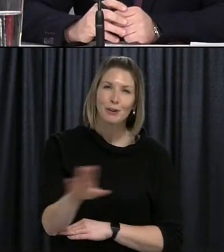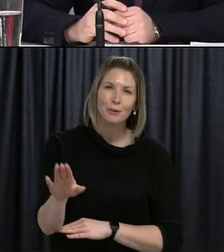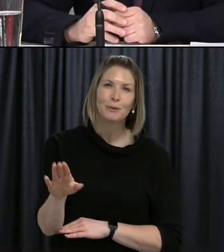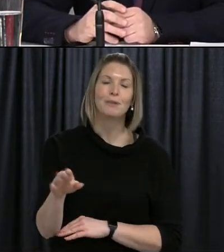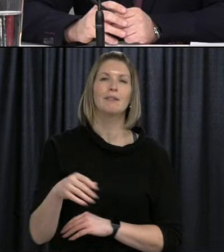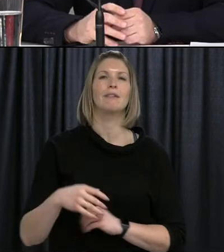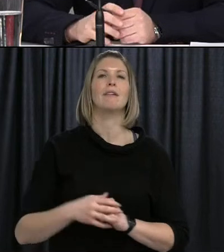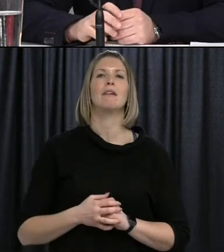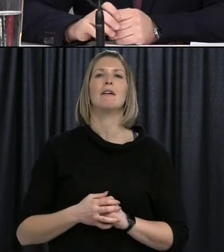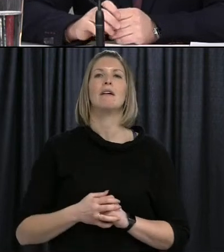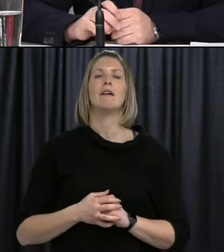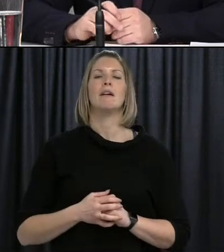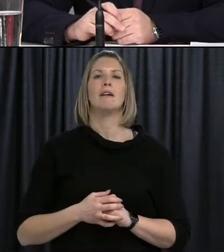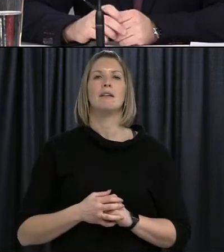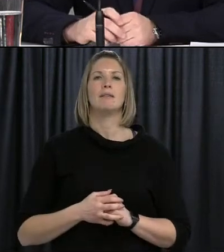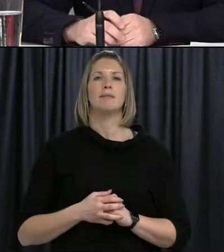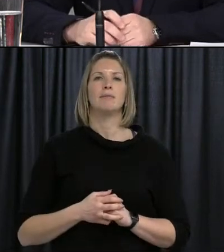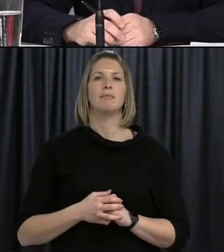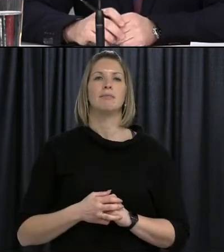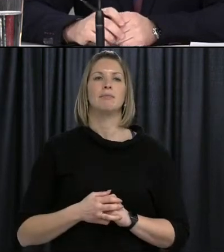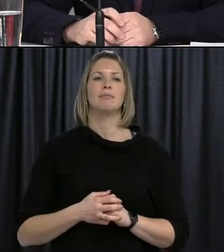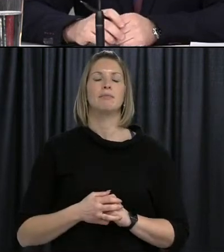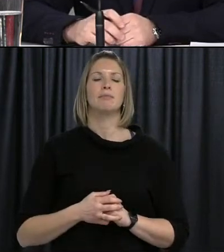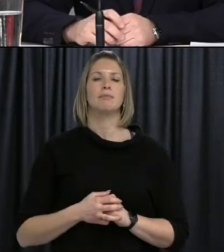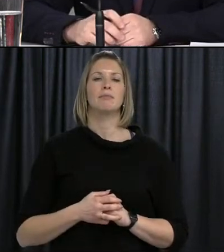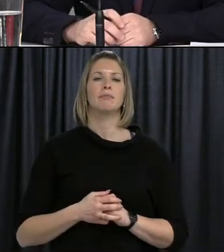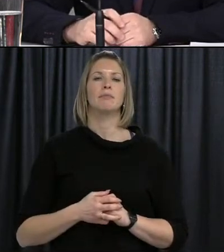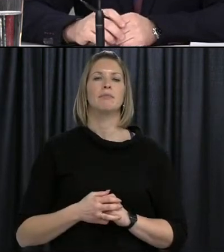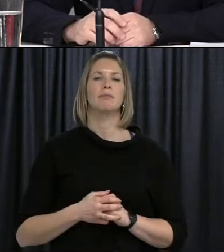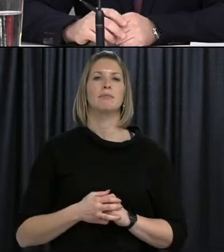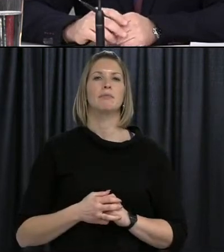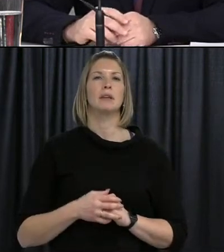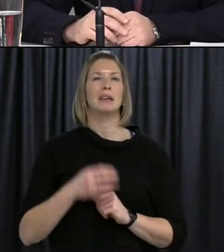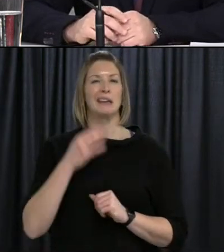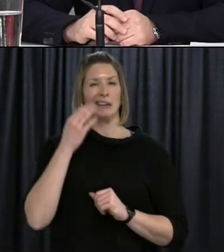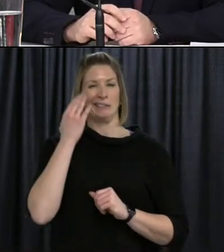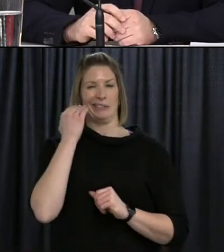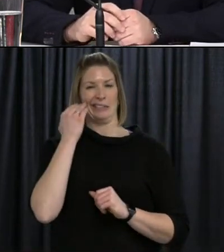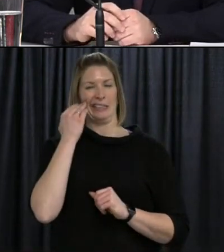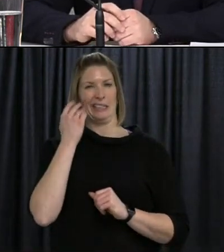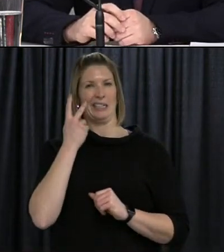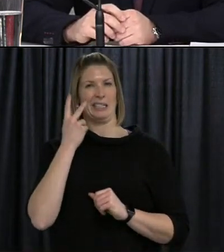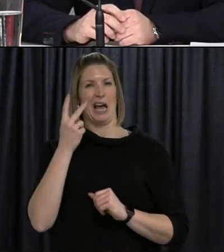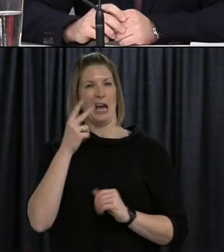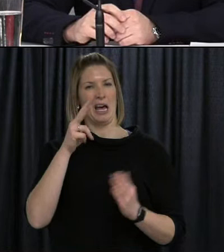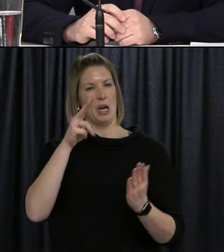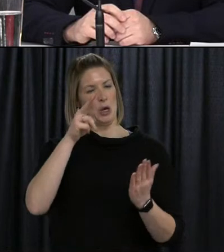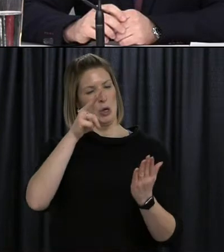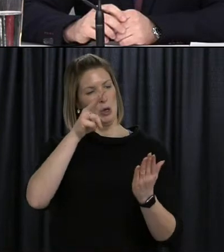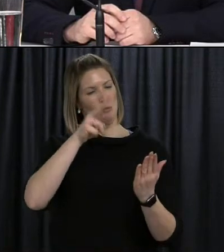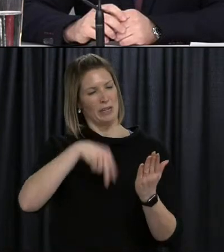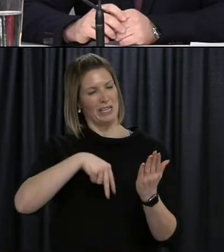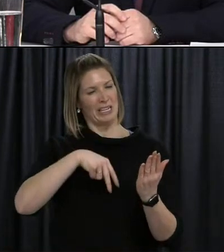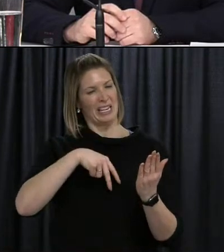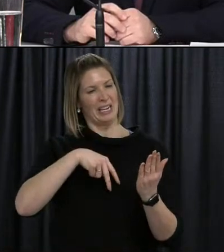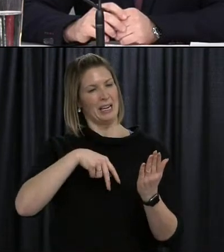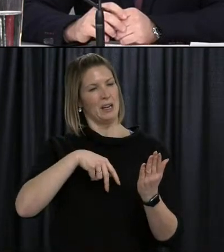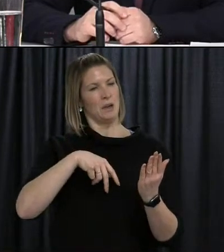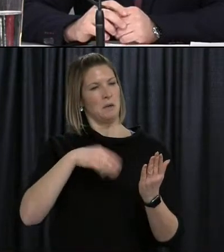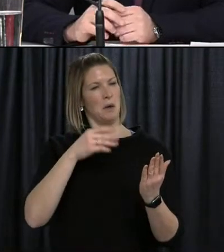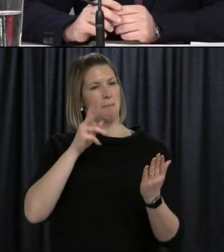I'm looking at the recent releases on international travel. This latest case on the weekend was international